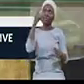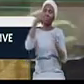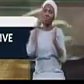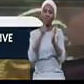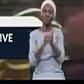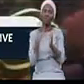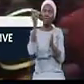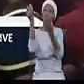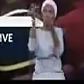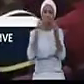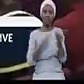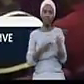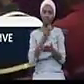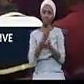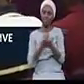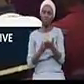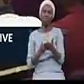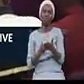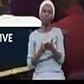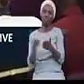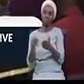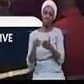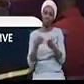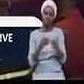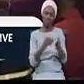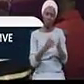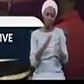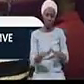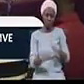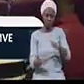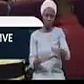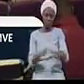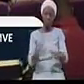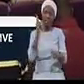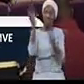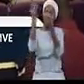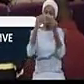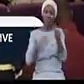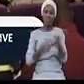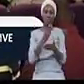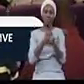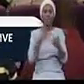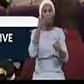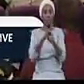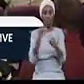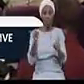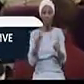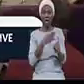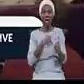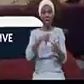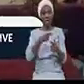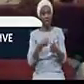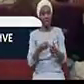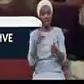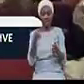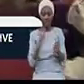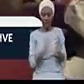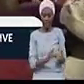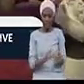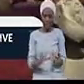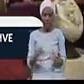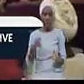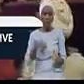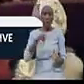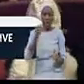some directions there, some directives there. He's giving us some promises and then the preparation that we ought to